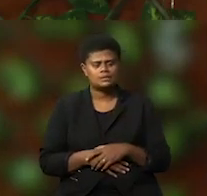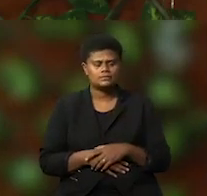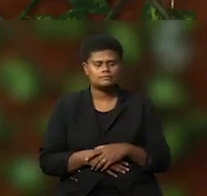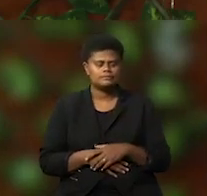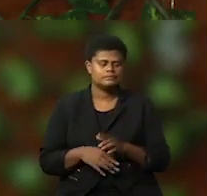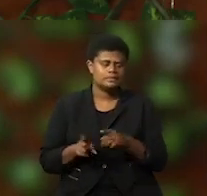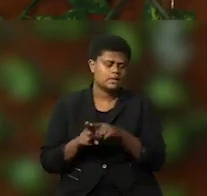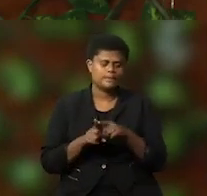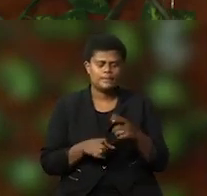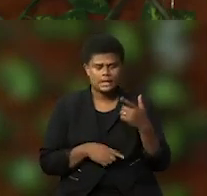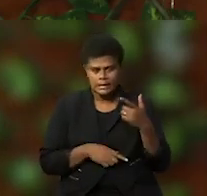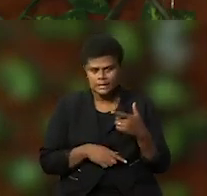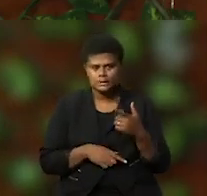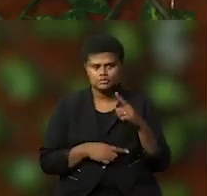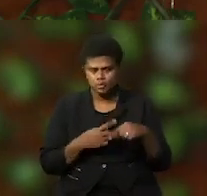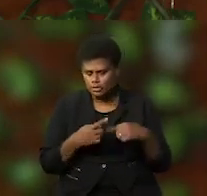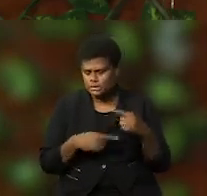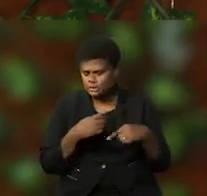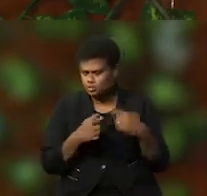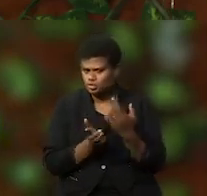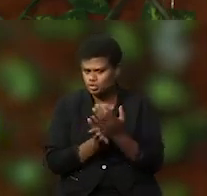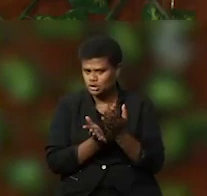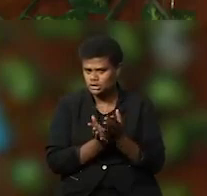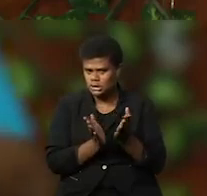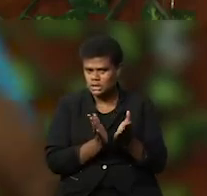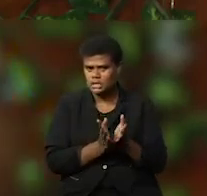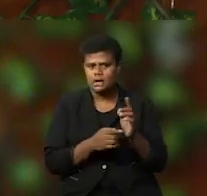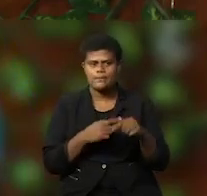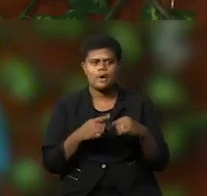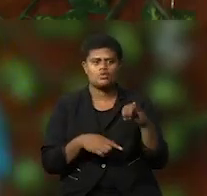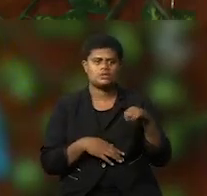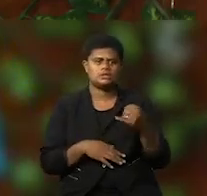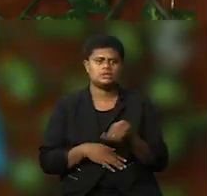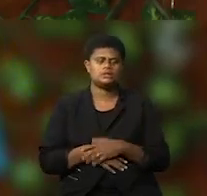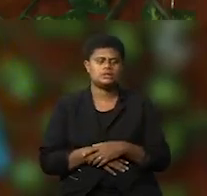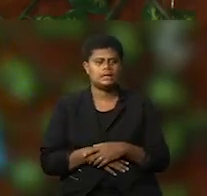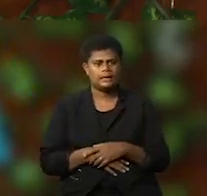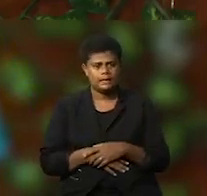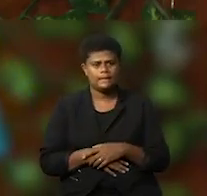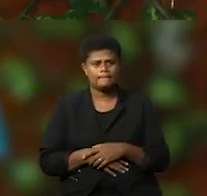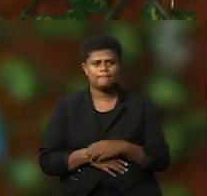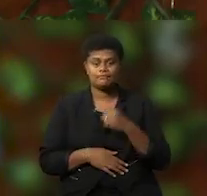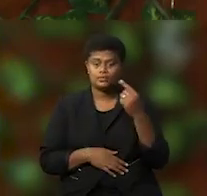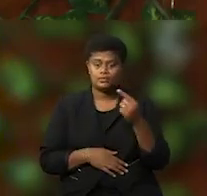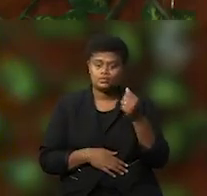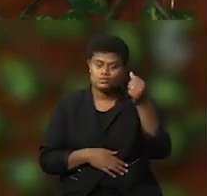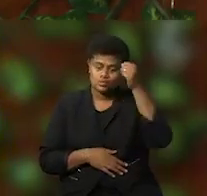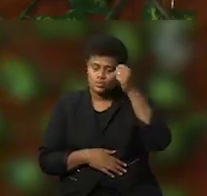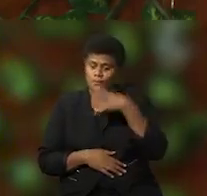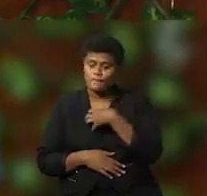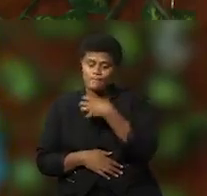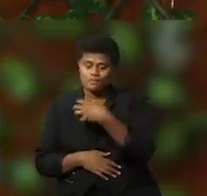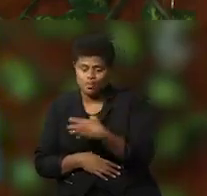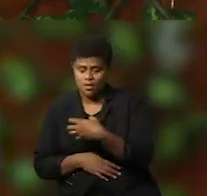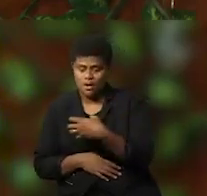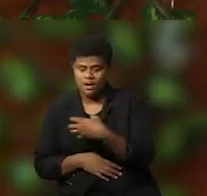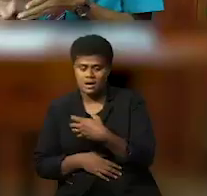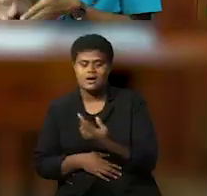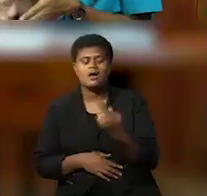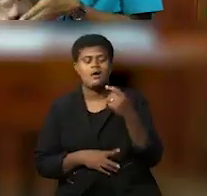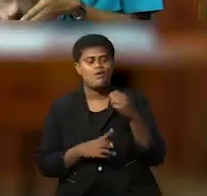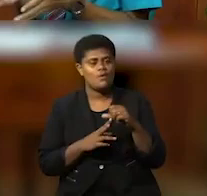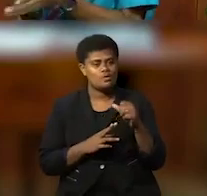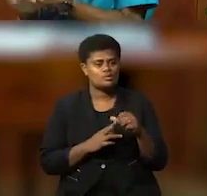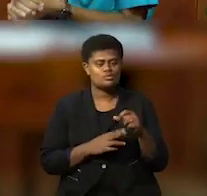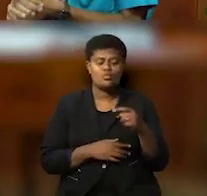let's continue to share about it, but less to those who know about it and more to those who are not aware